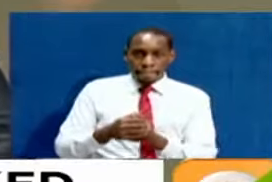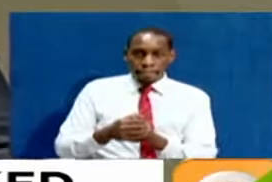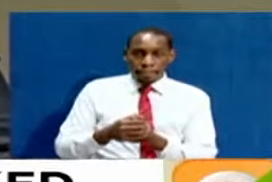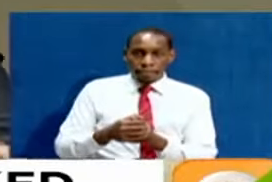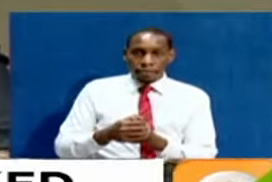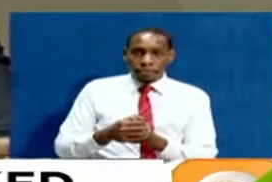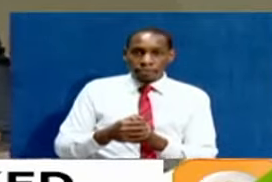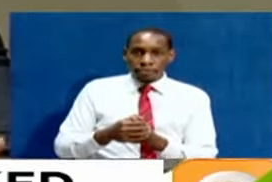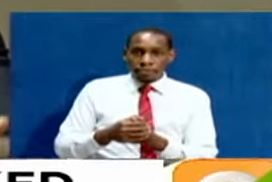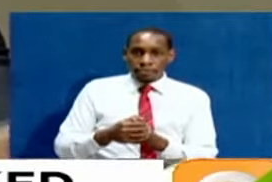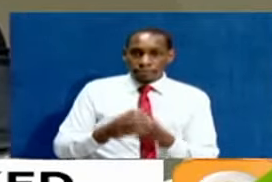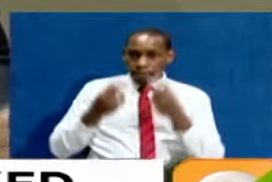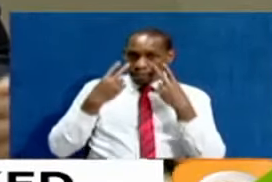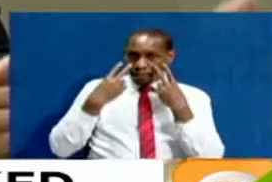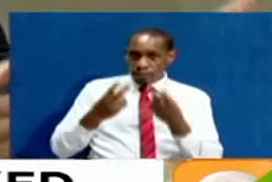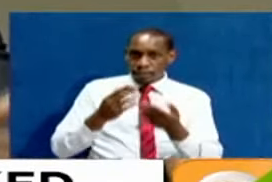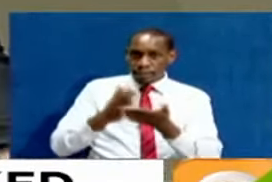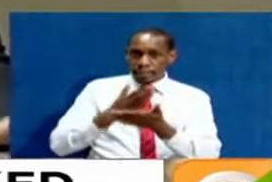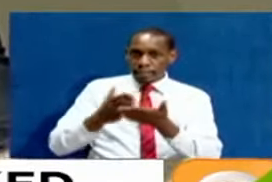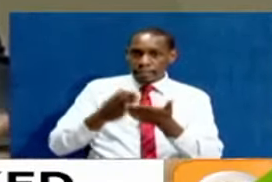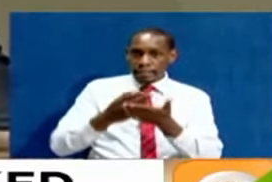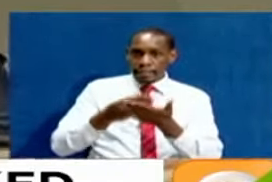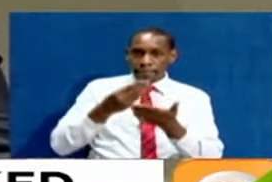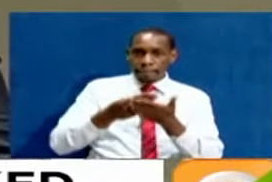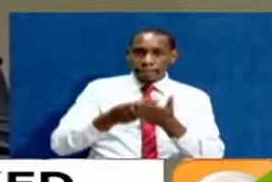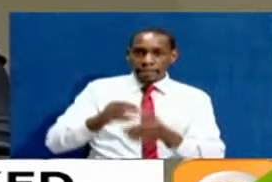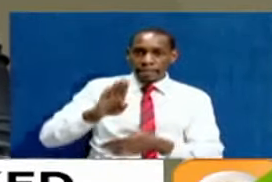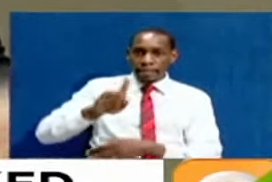long-standing. I was looking at the Division of Revenue Bill